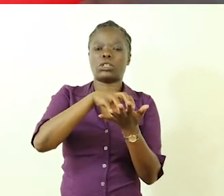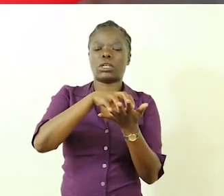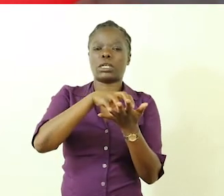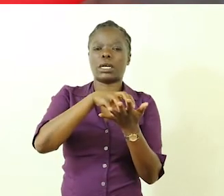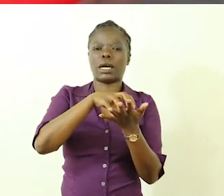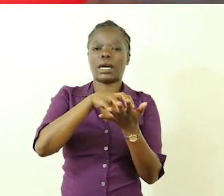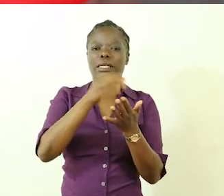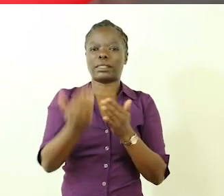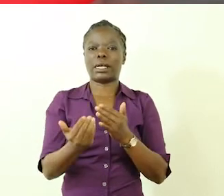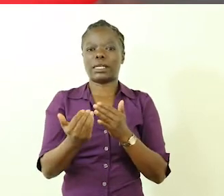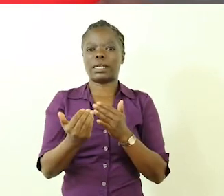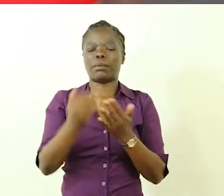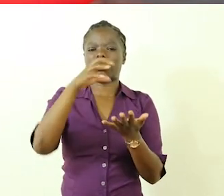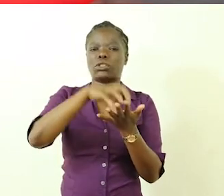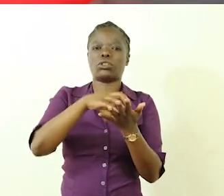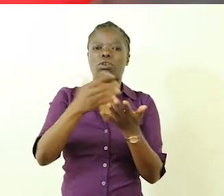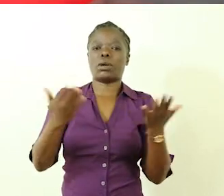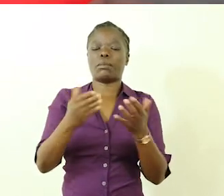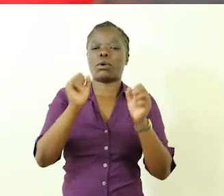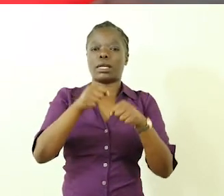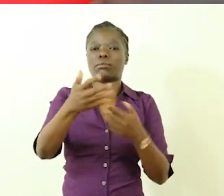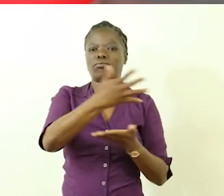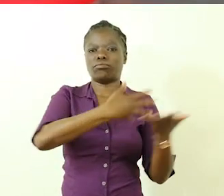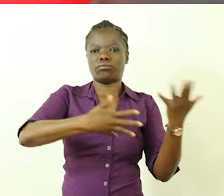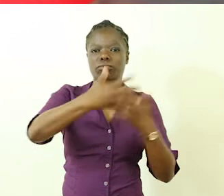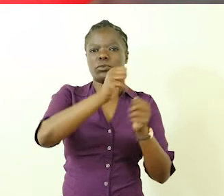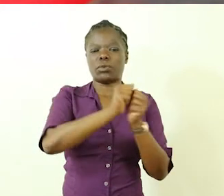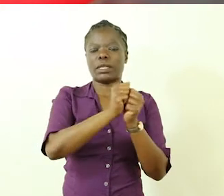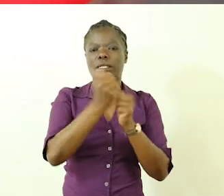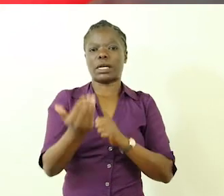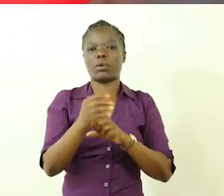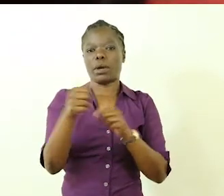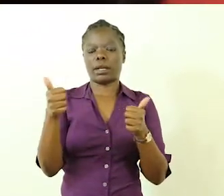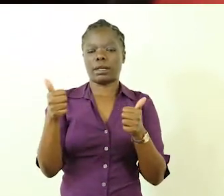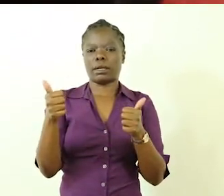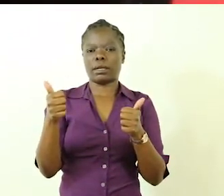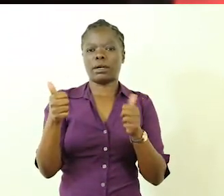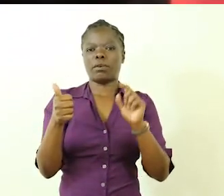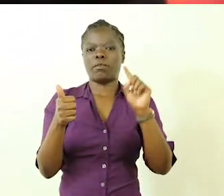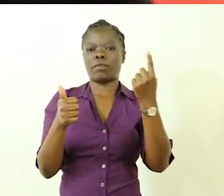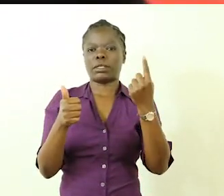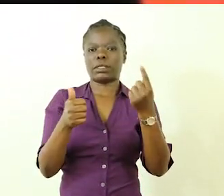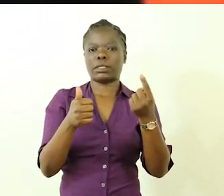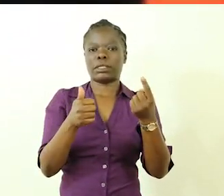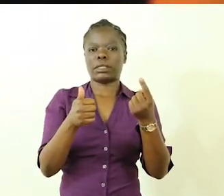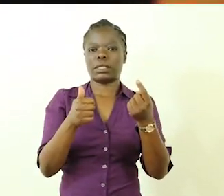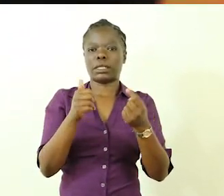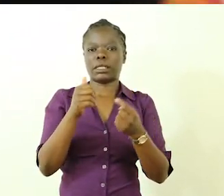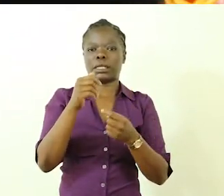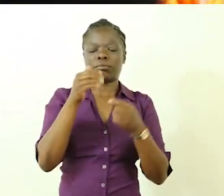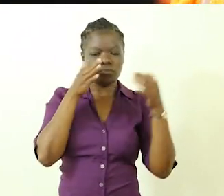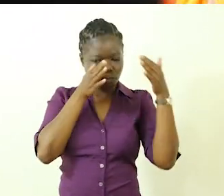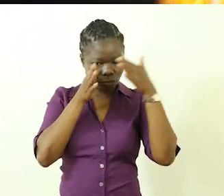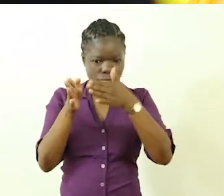in a position whereby you can be able to interact with the child well. So first, to draw attention to the